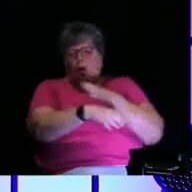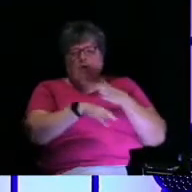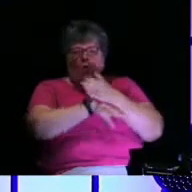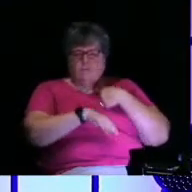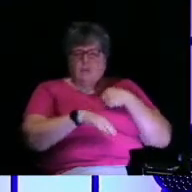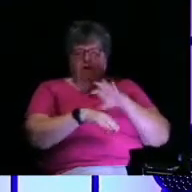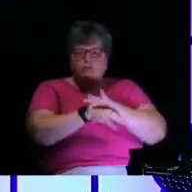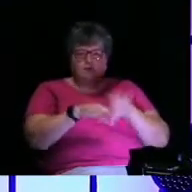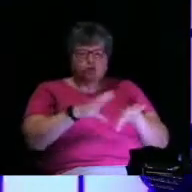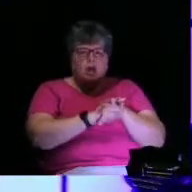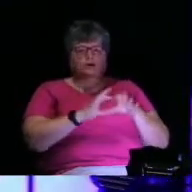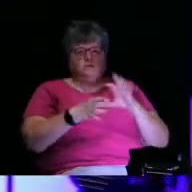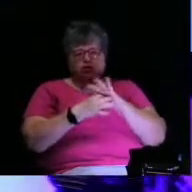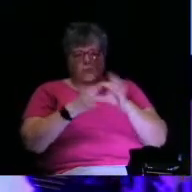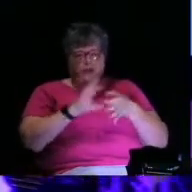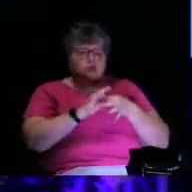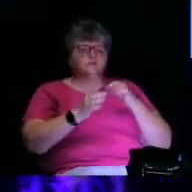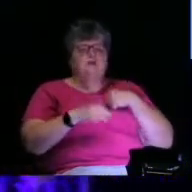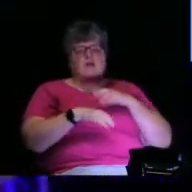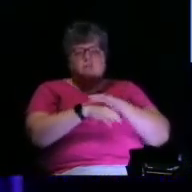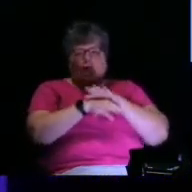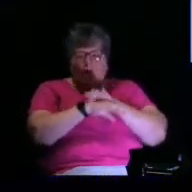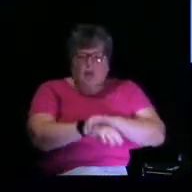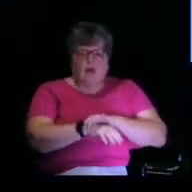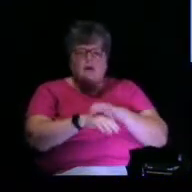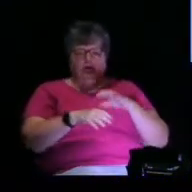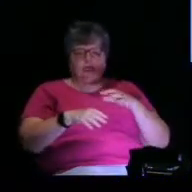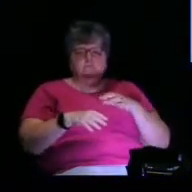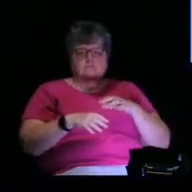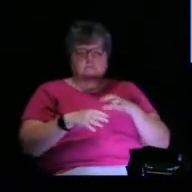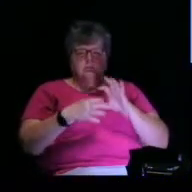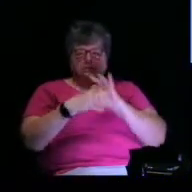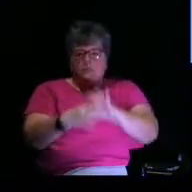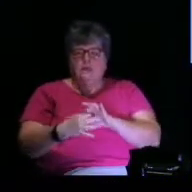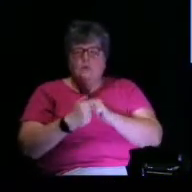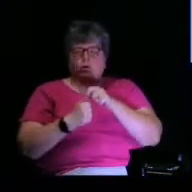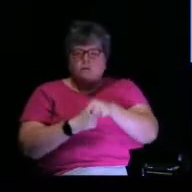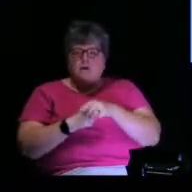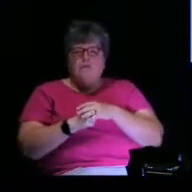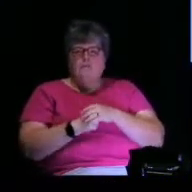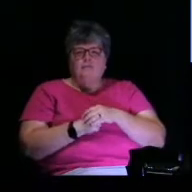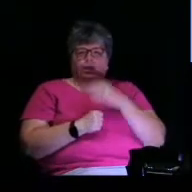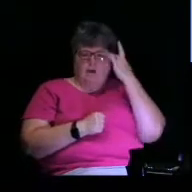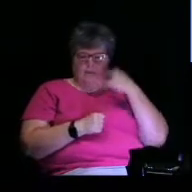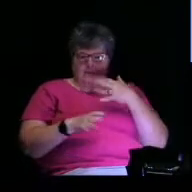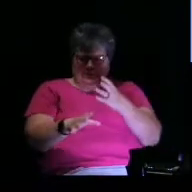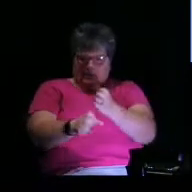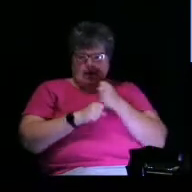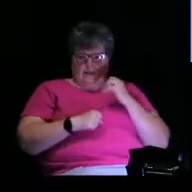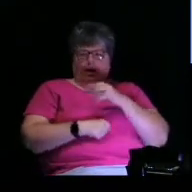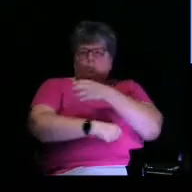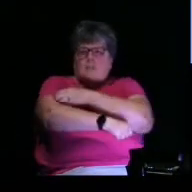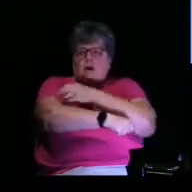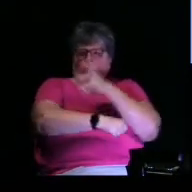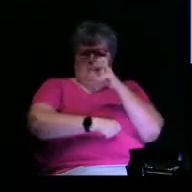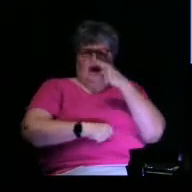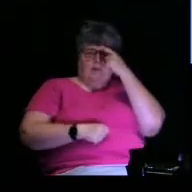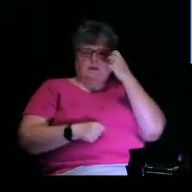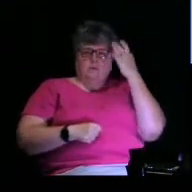I'm shackled to them. And I take that back. Why? Because I believe God is still in charge of the universe. Anybody else believe